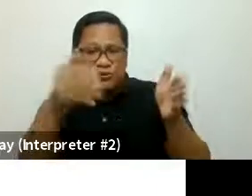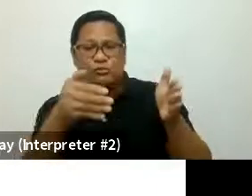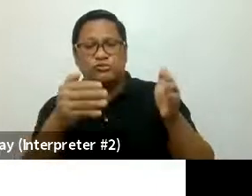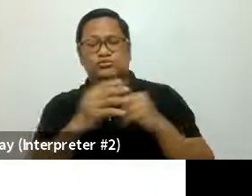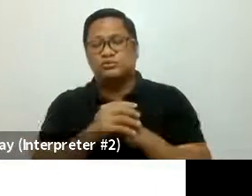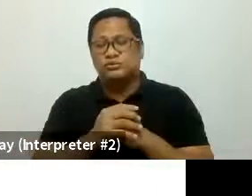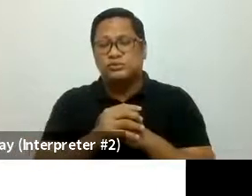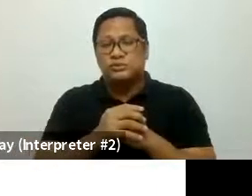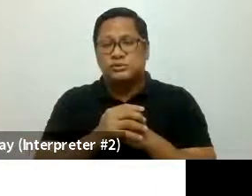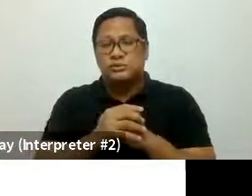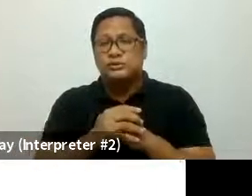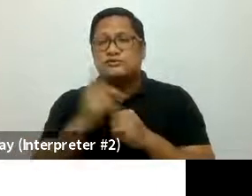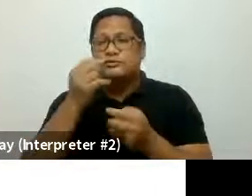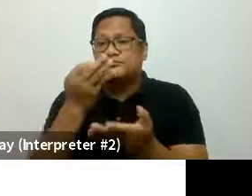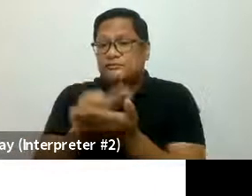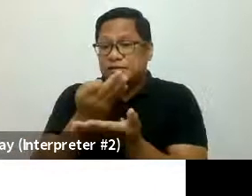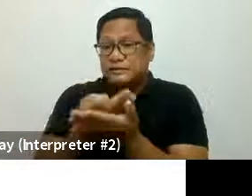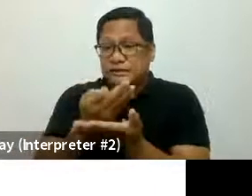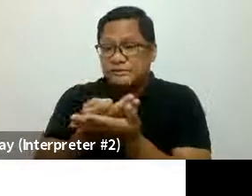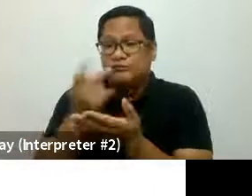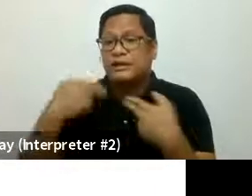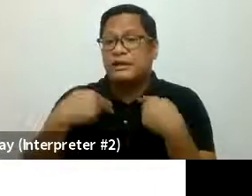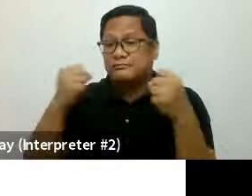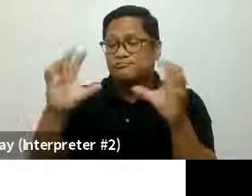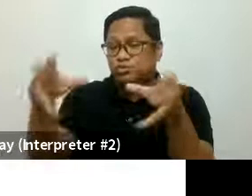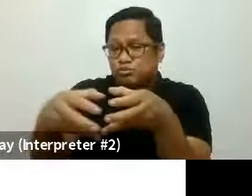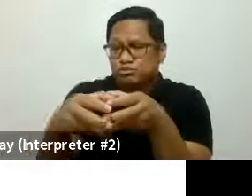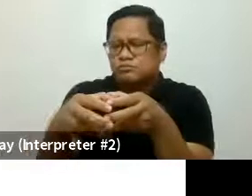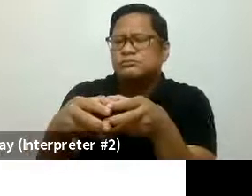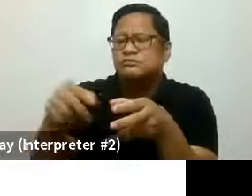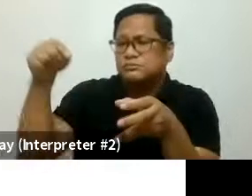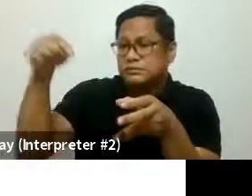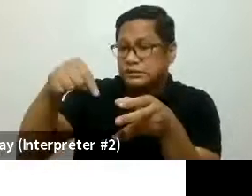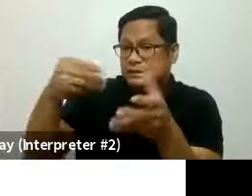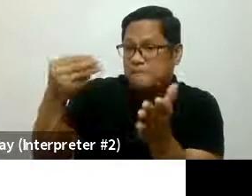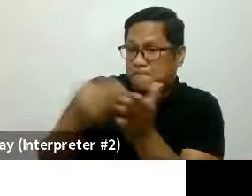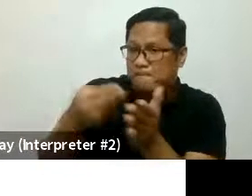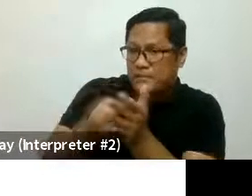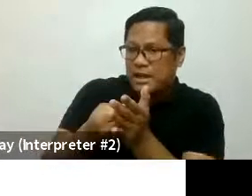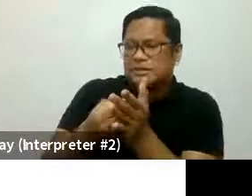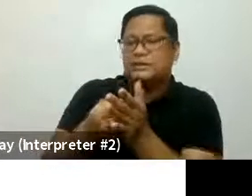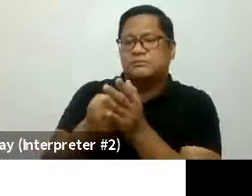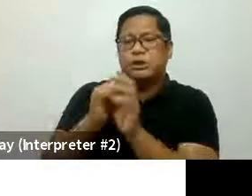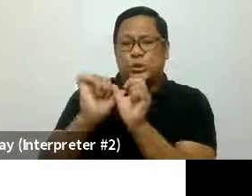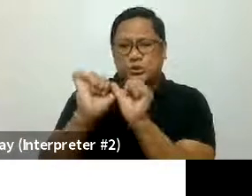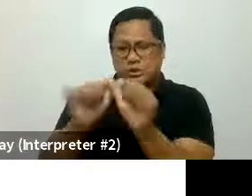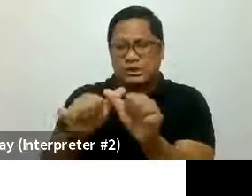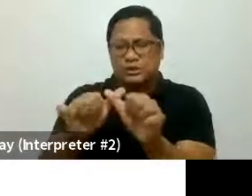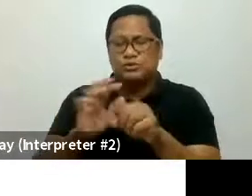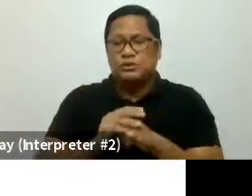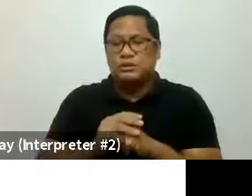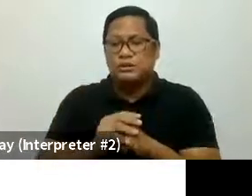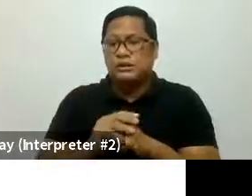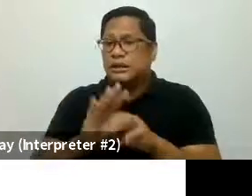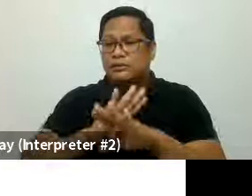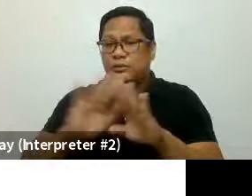in financing that went to the health sector, make sure that that money becomes the new floor. It does not get